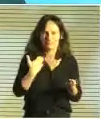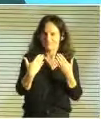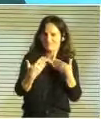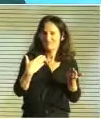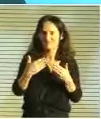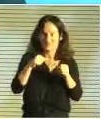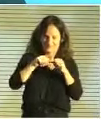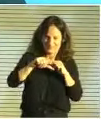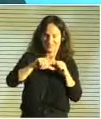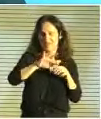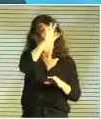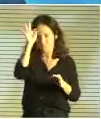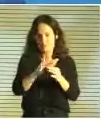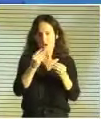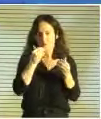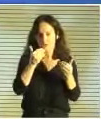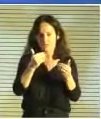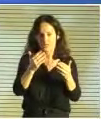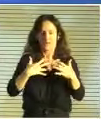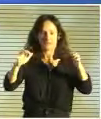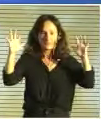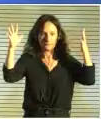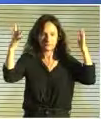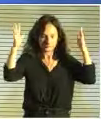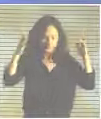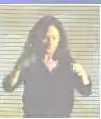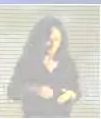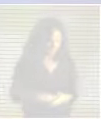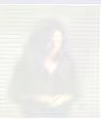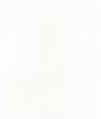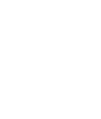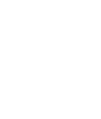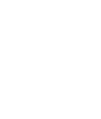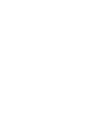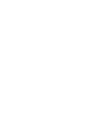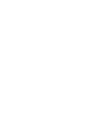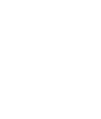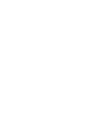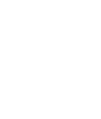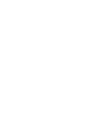Thank you so much, Mr. Thomas.